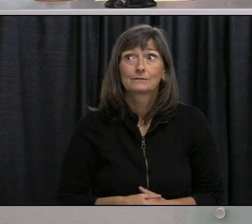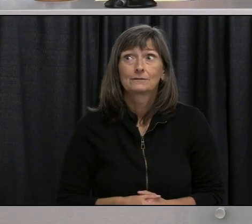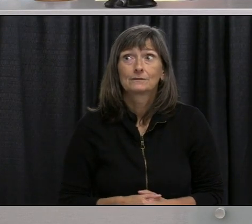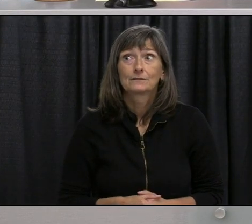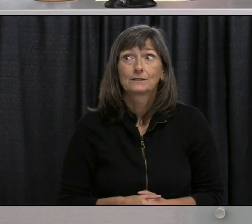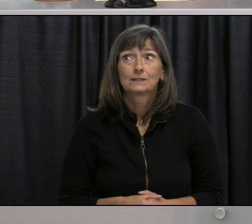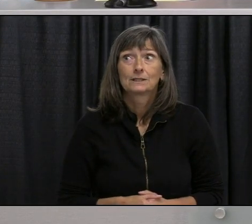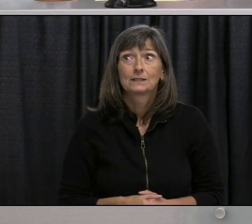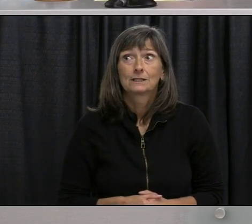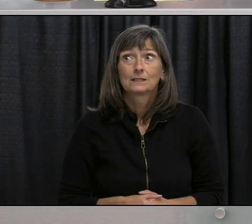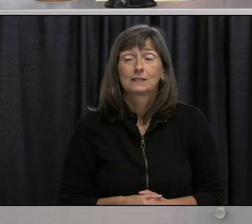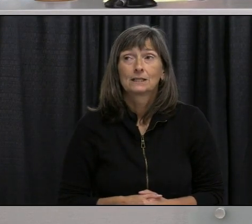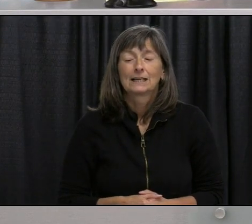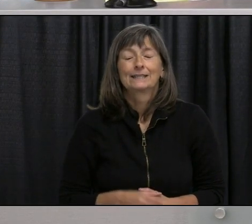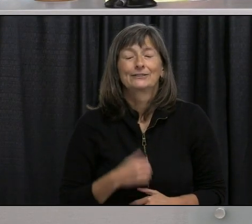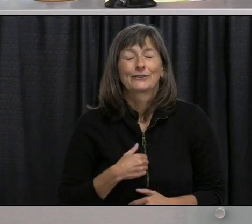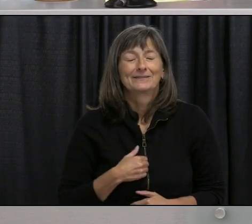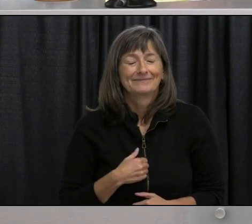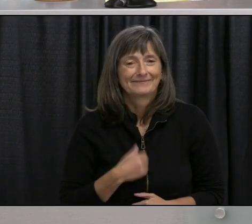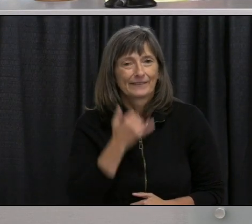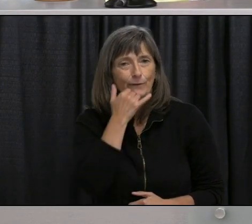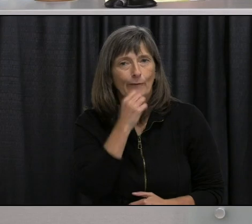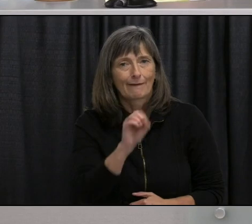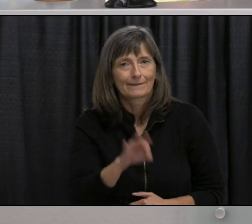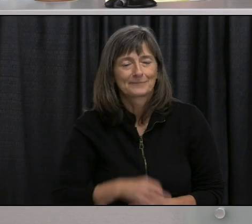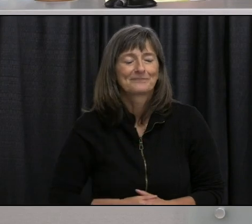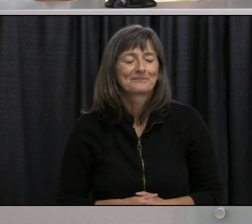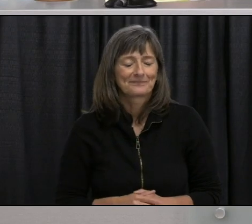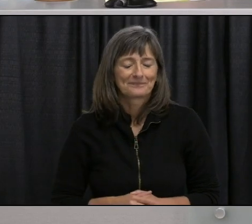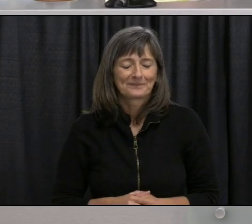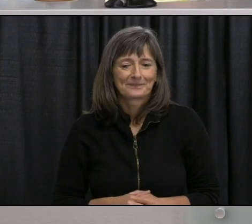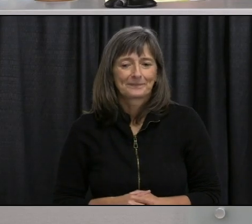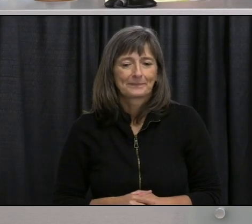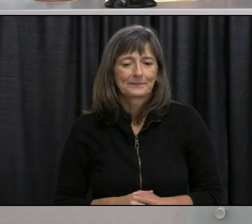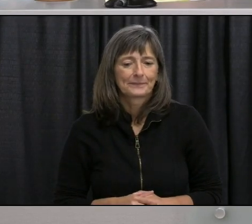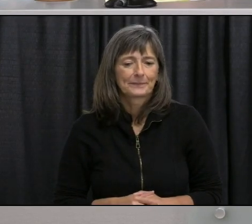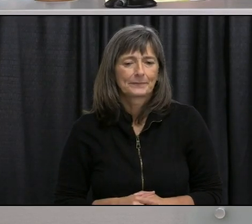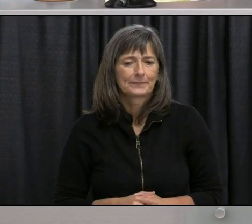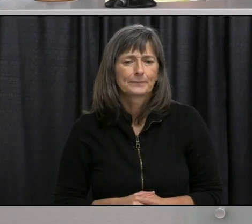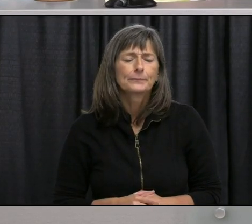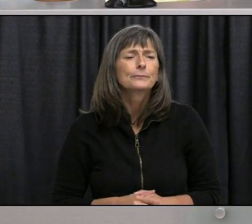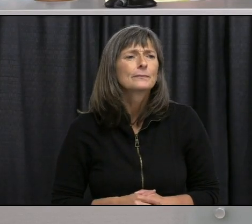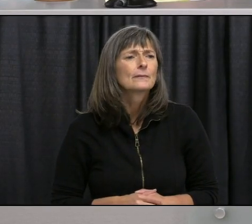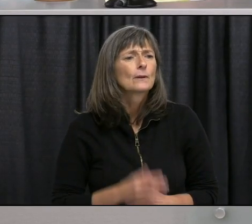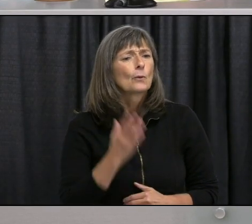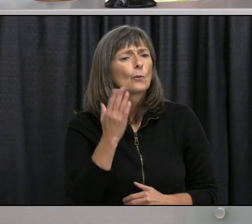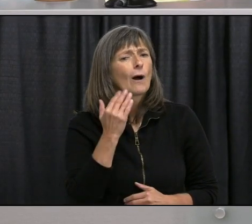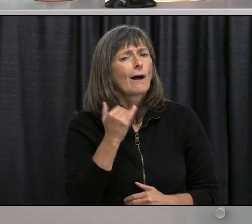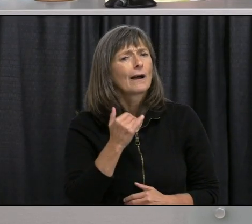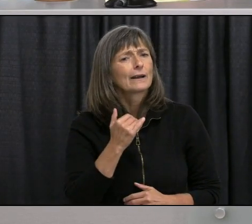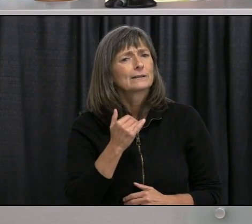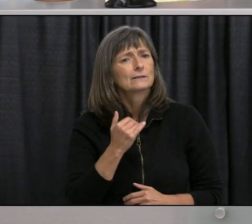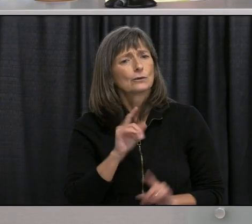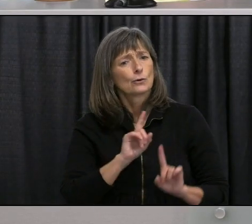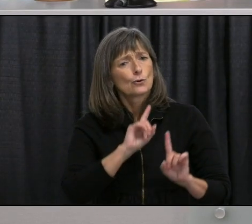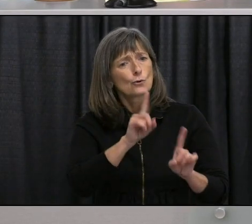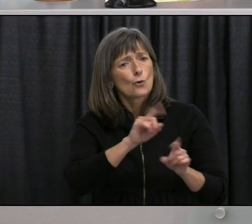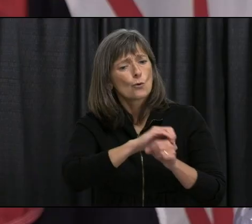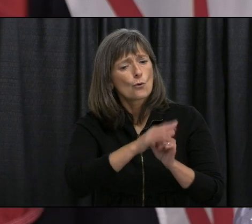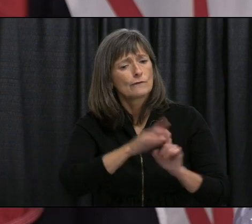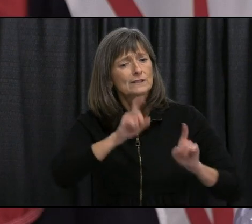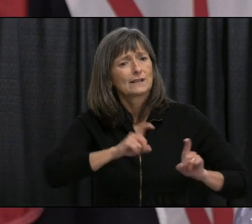I do. Sorry, I muted myself. Why is it necessary to have an appointment system in place for people to go get